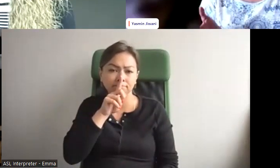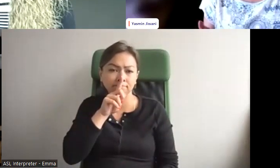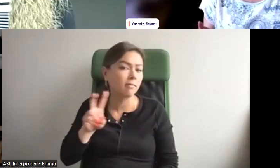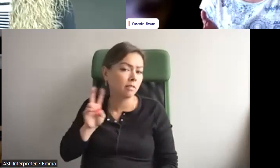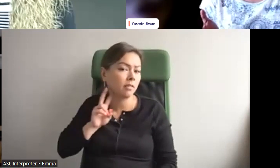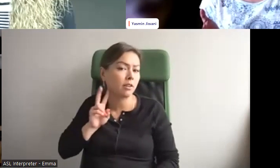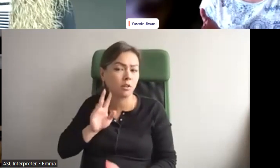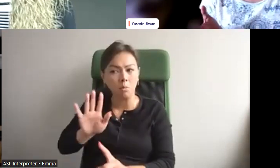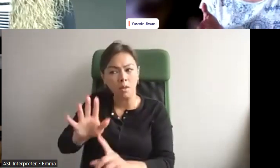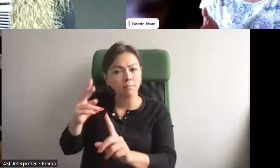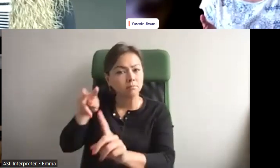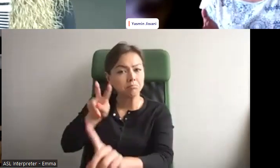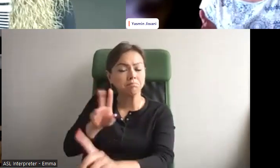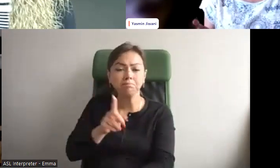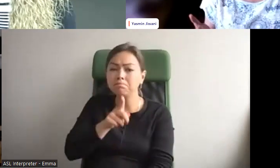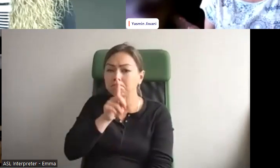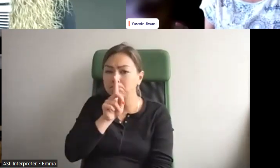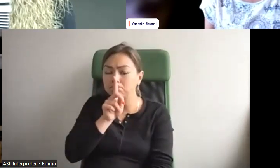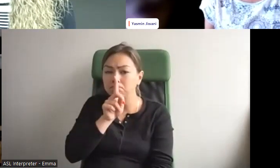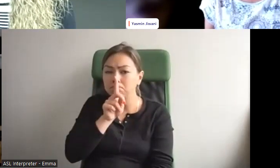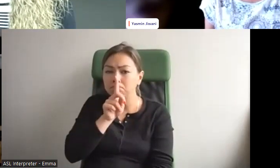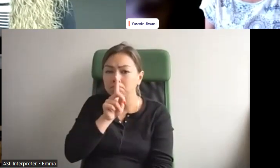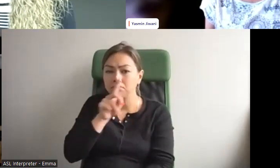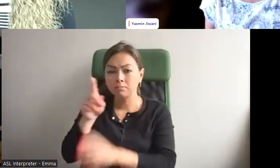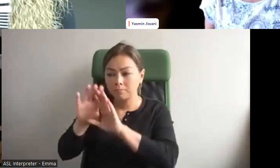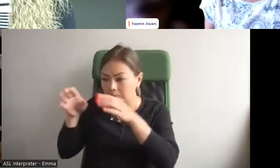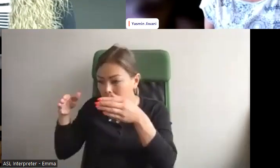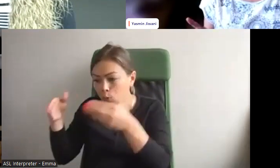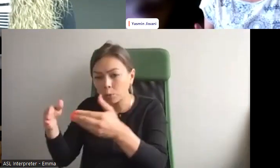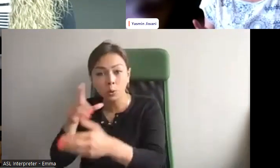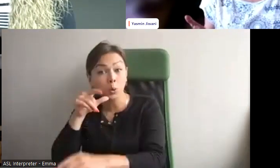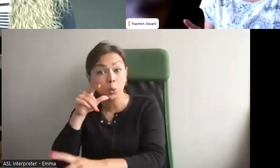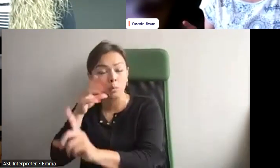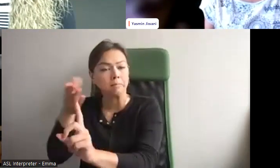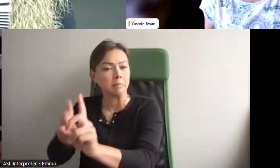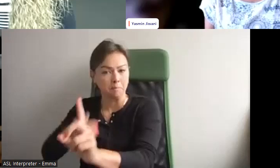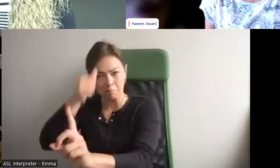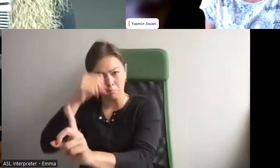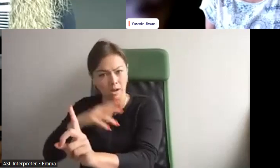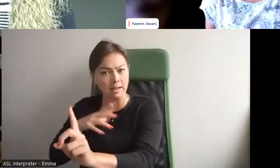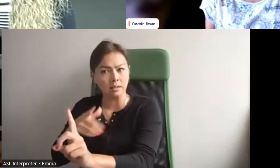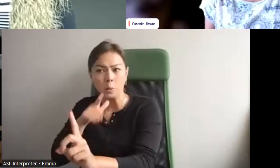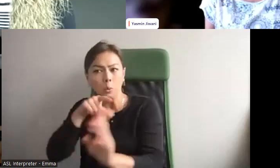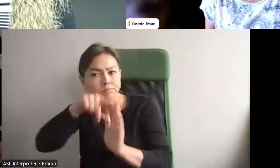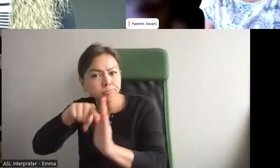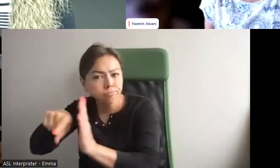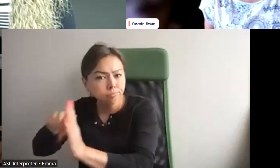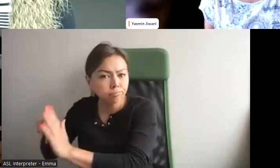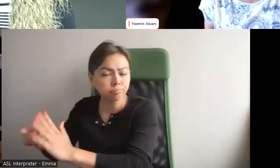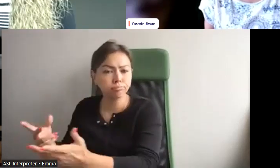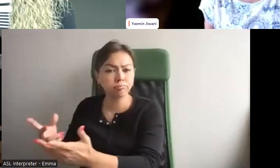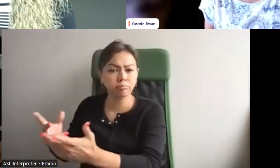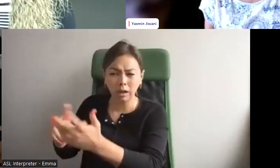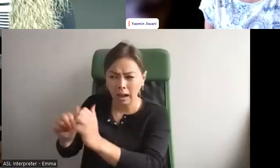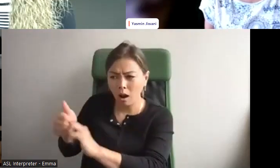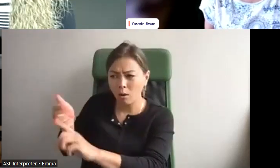had the focus was on Picton himself. The focus was on, in fact, how he was sort of